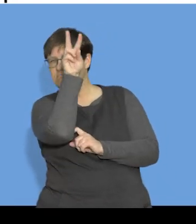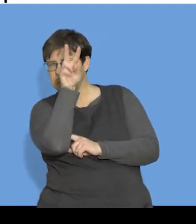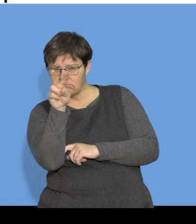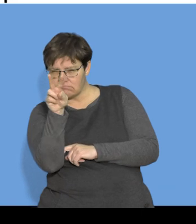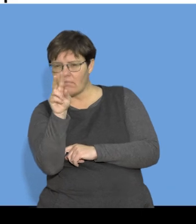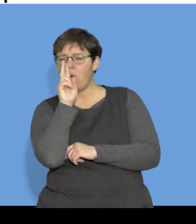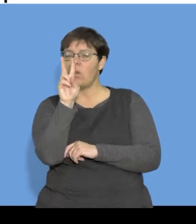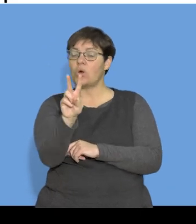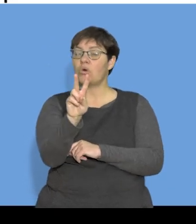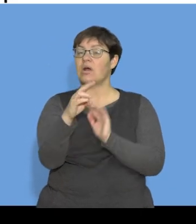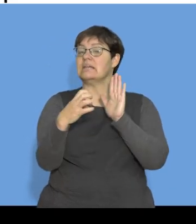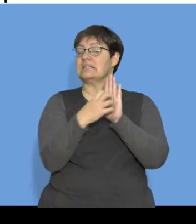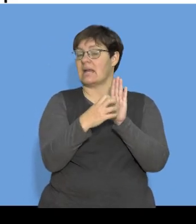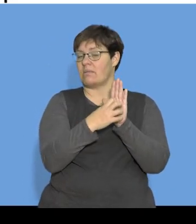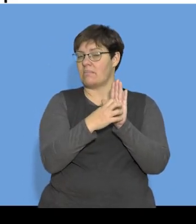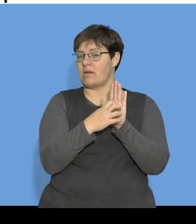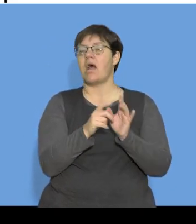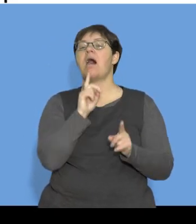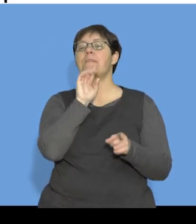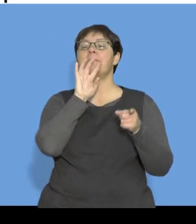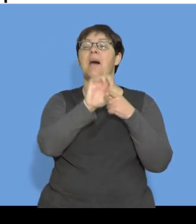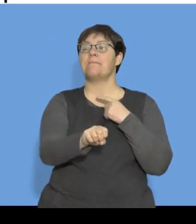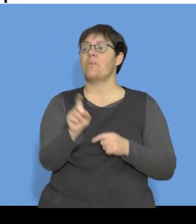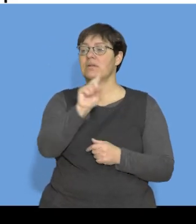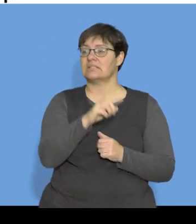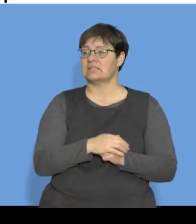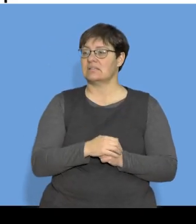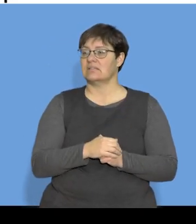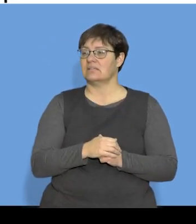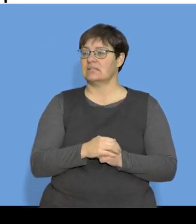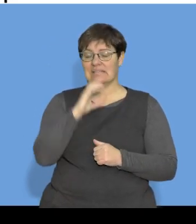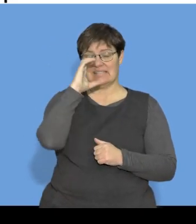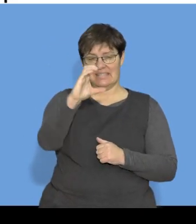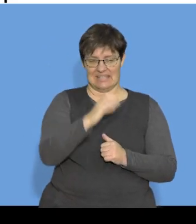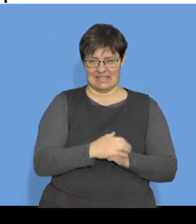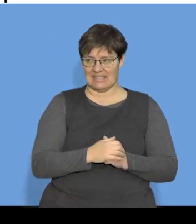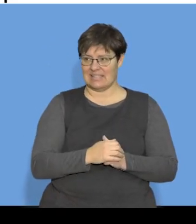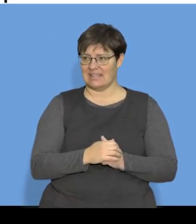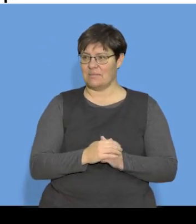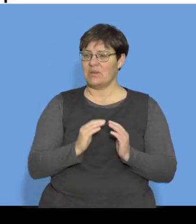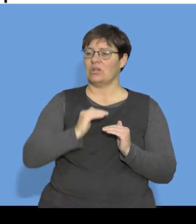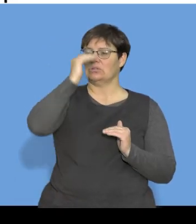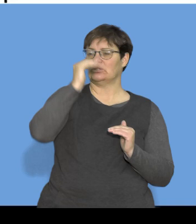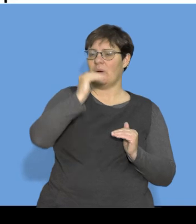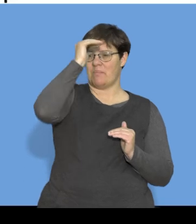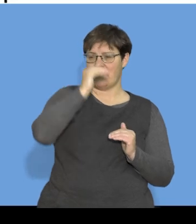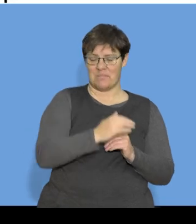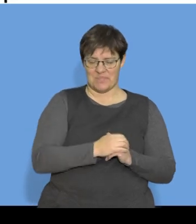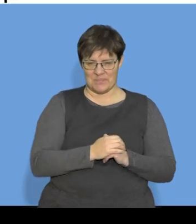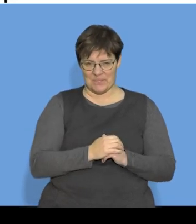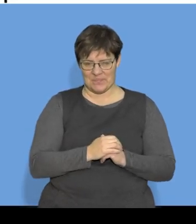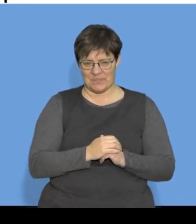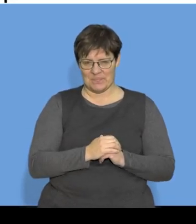and look at the diagram. Then you'll get the correct answer as what? As C. This is the top part of